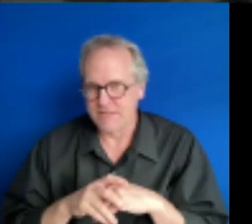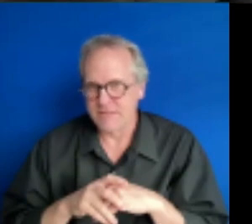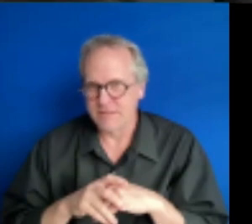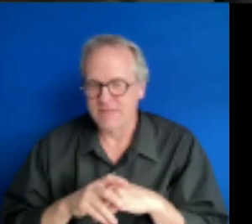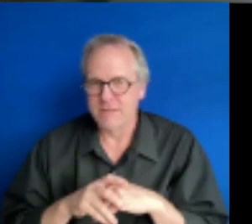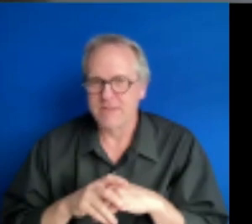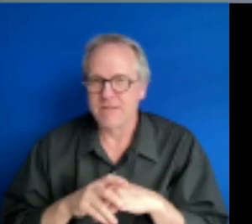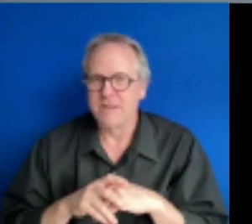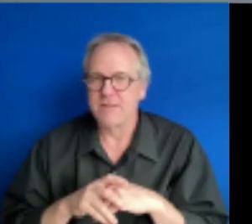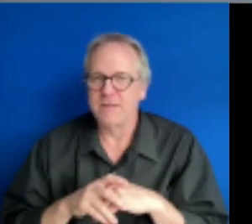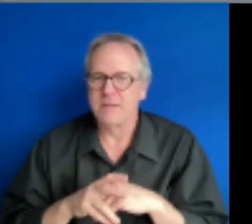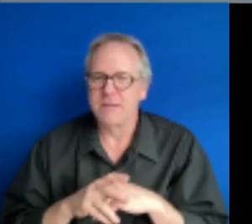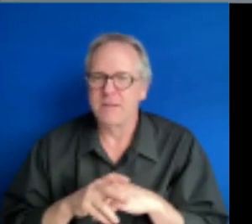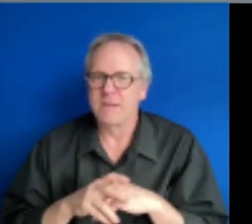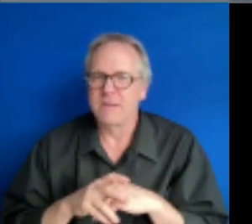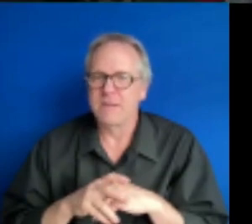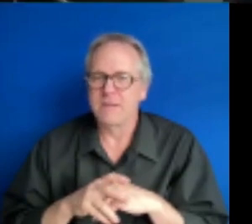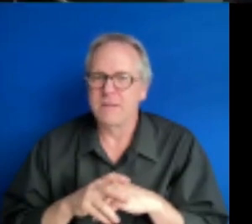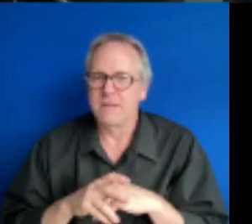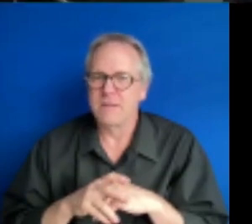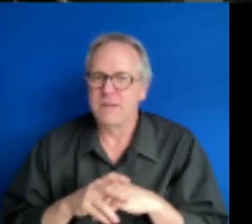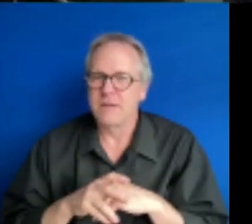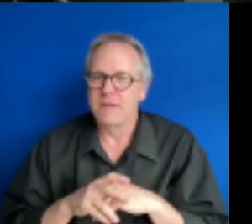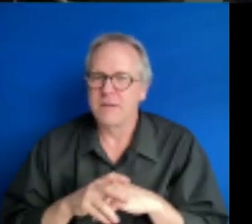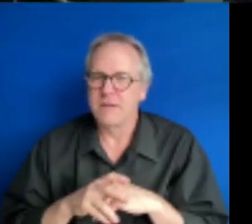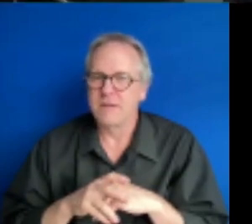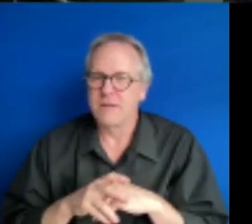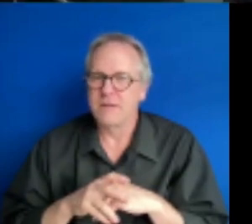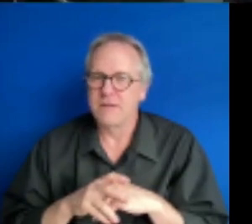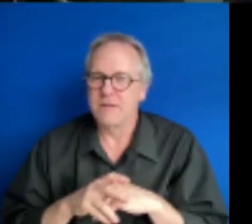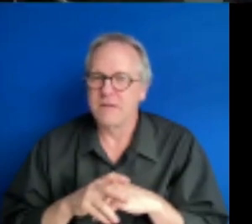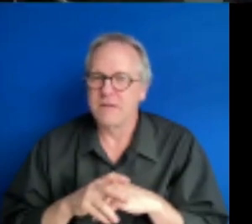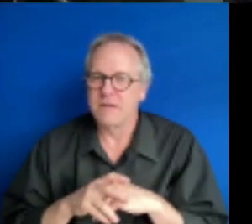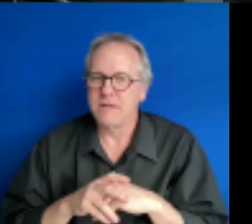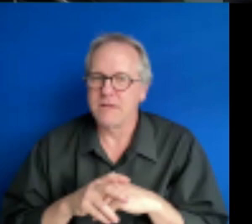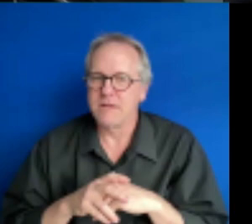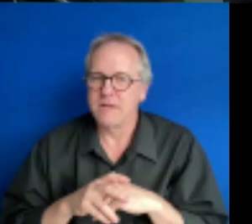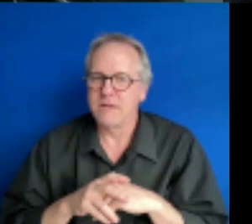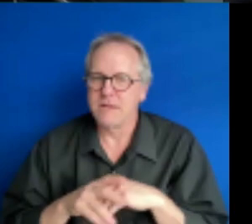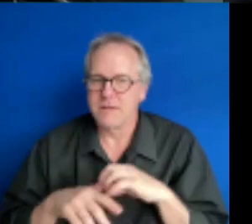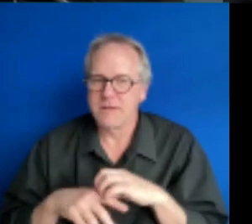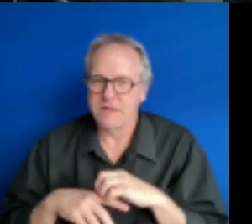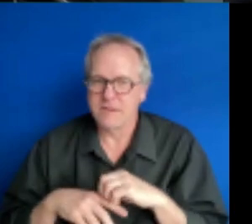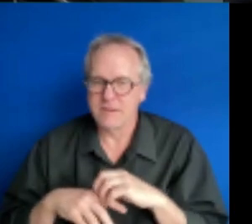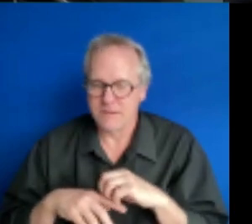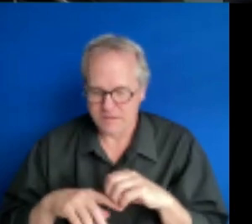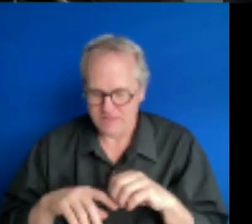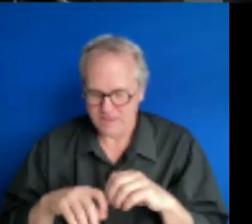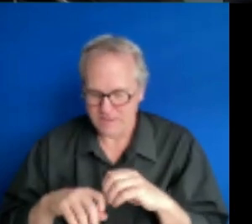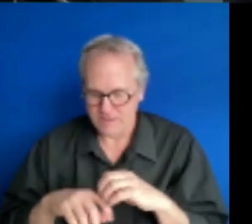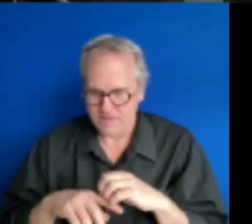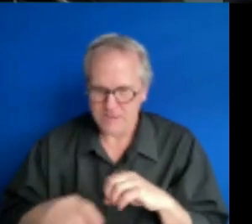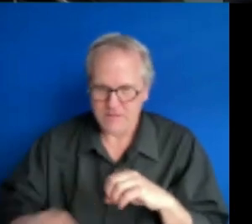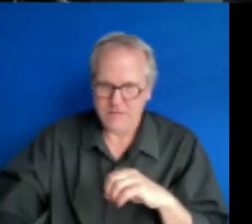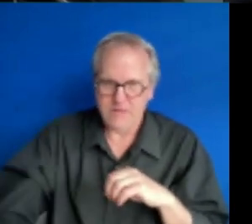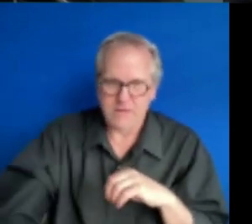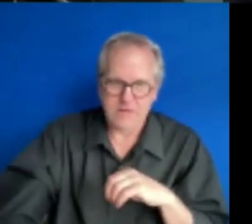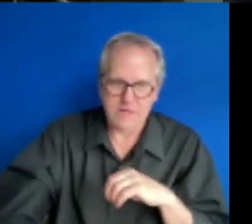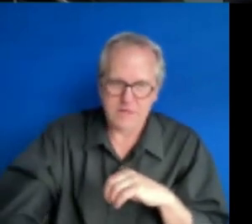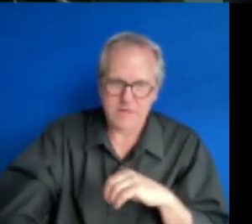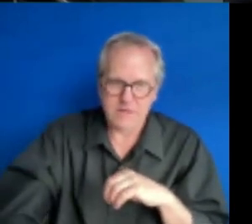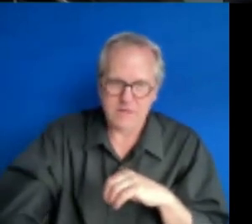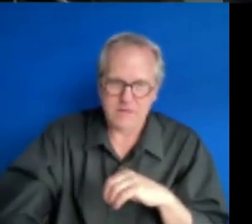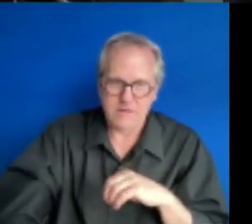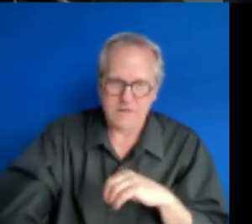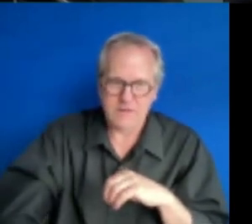the delight of hearing about Reverend Philip